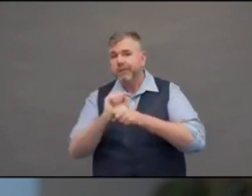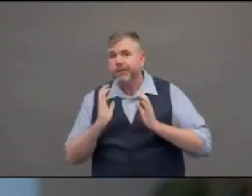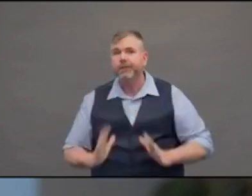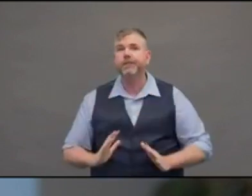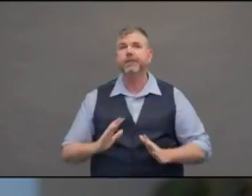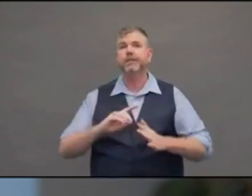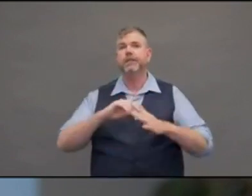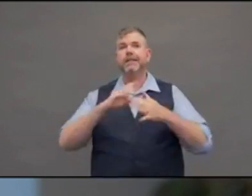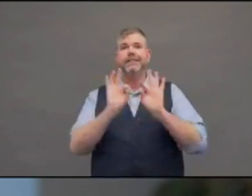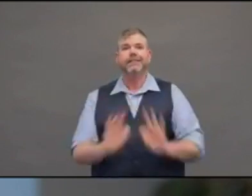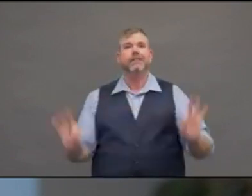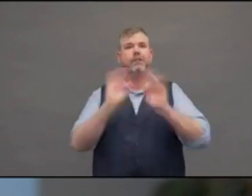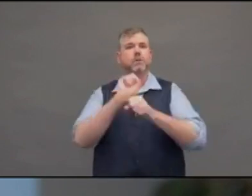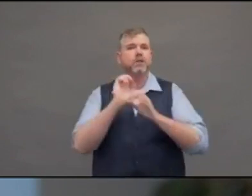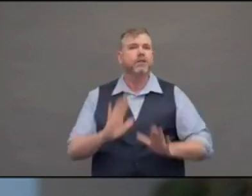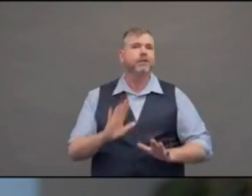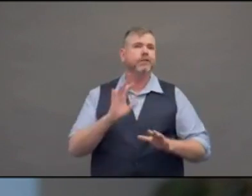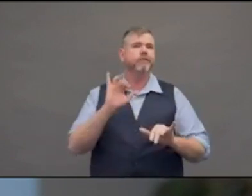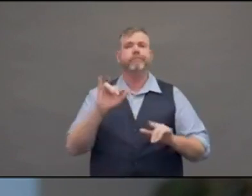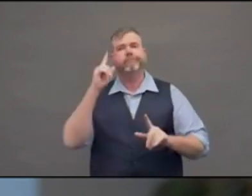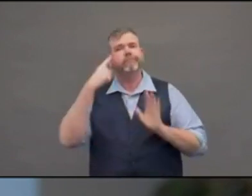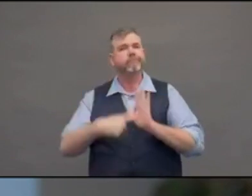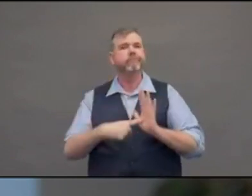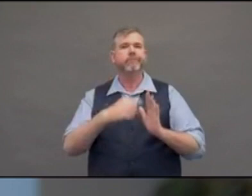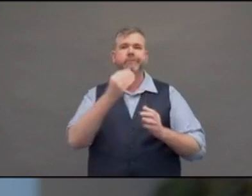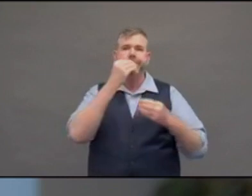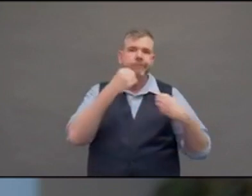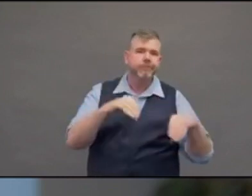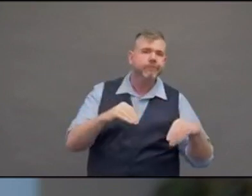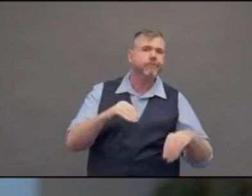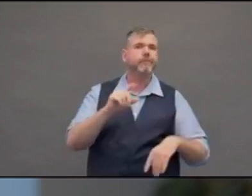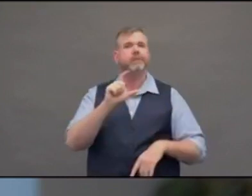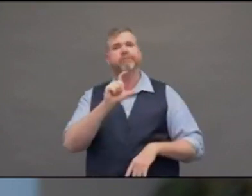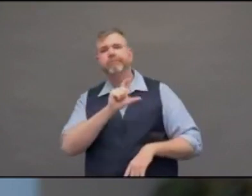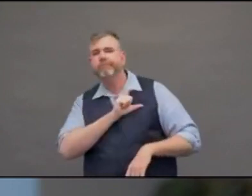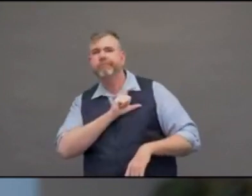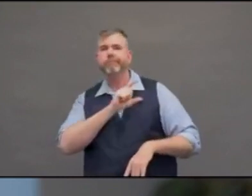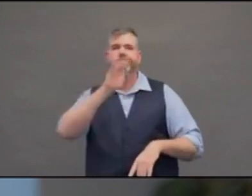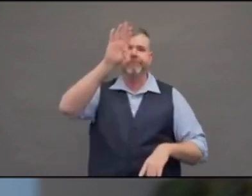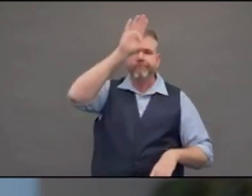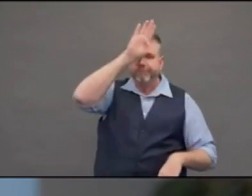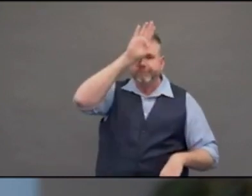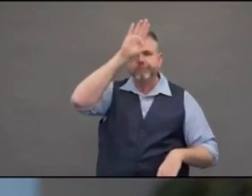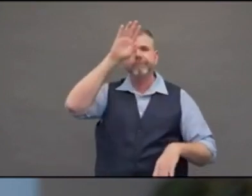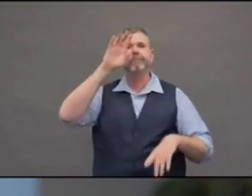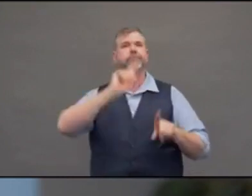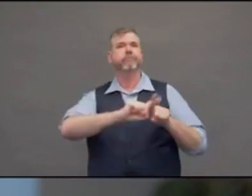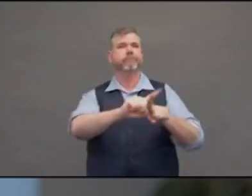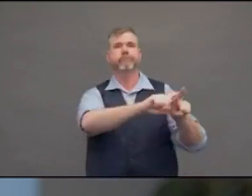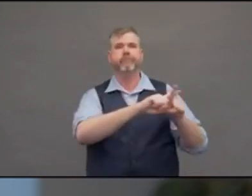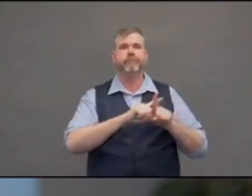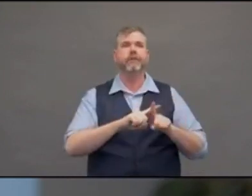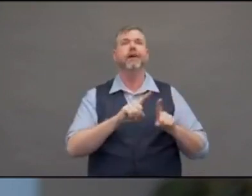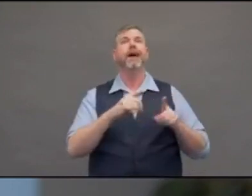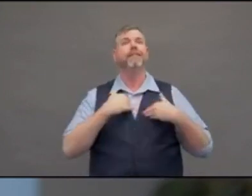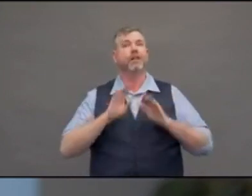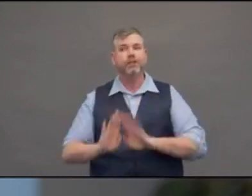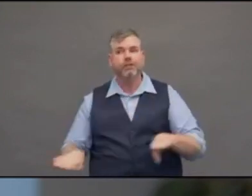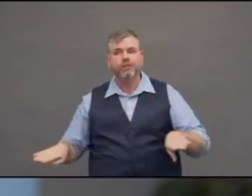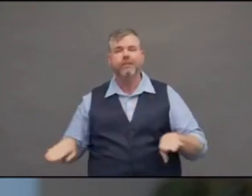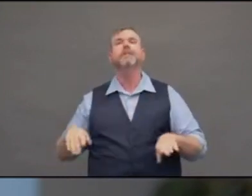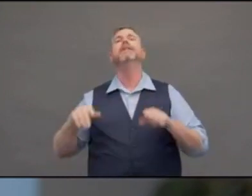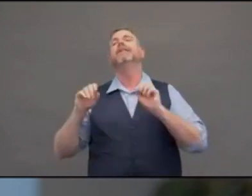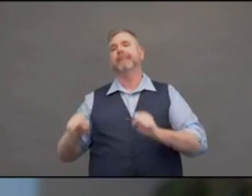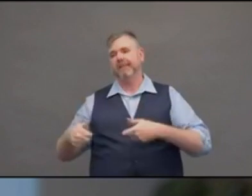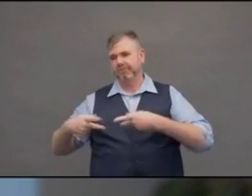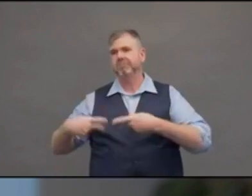does include summer programs and educational and recreational programs for those children. And there's some important